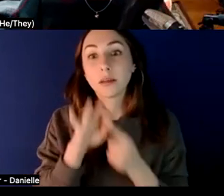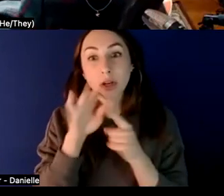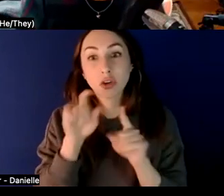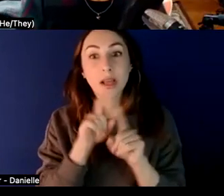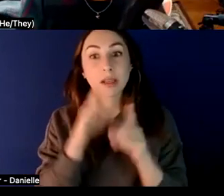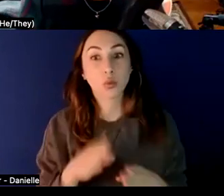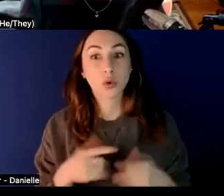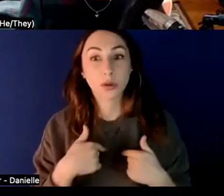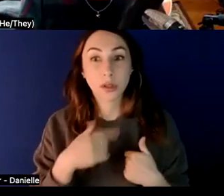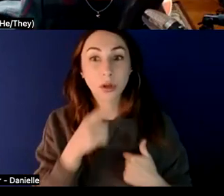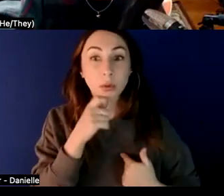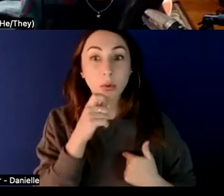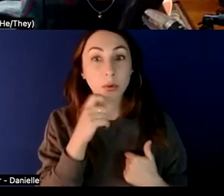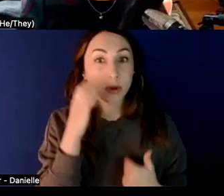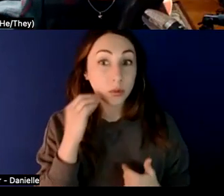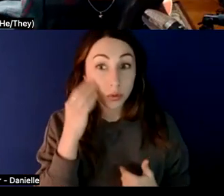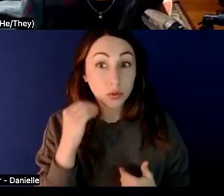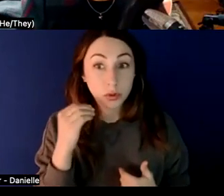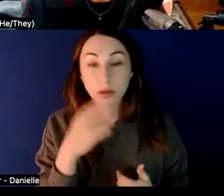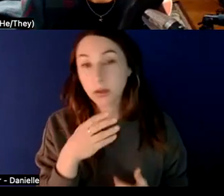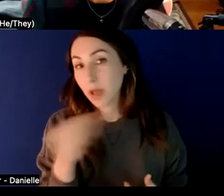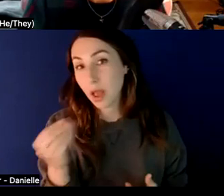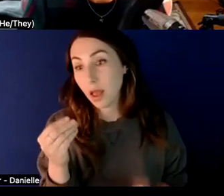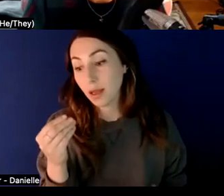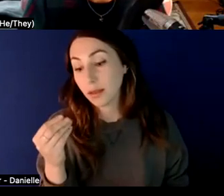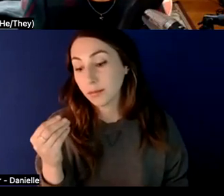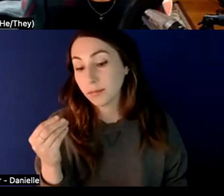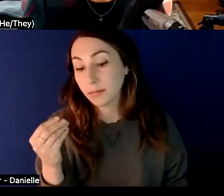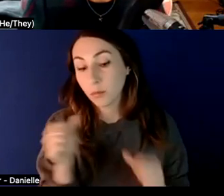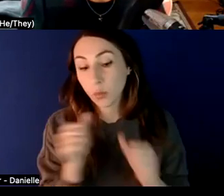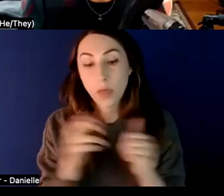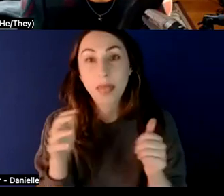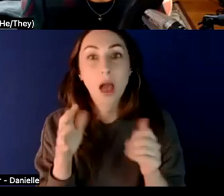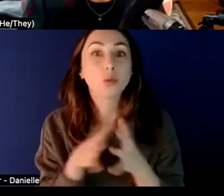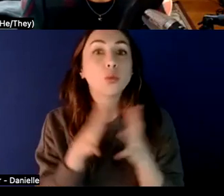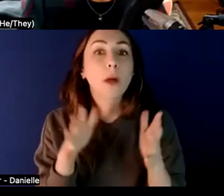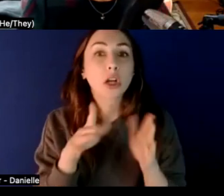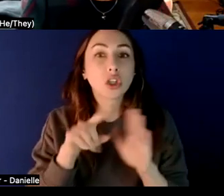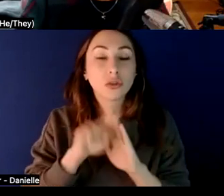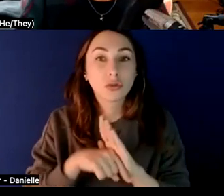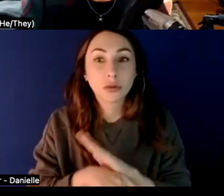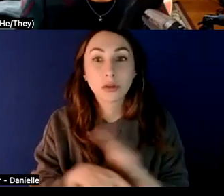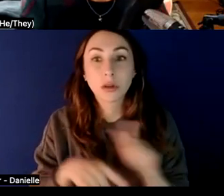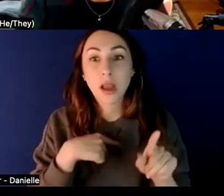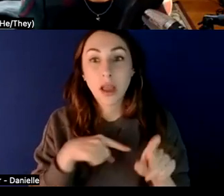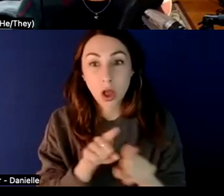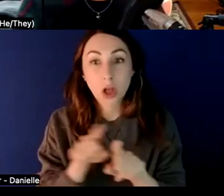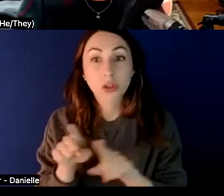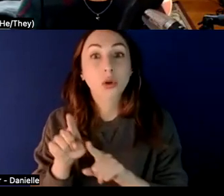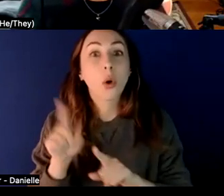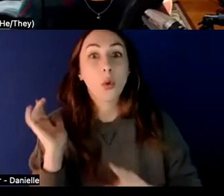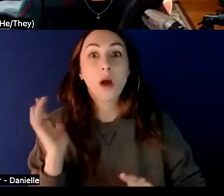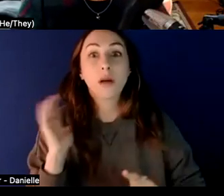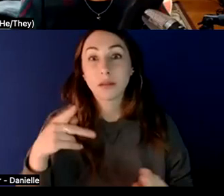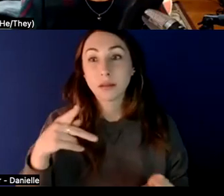it. And without, getting too deep into it, I was also parentified at a young